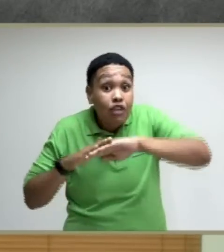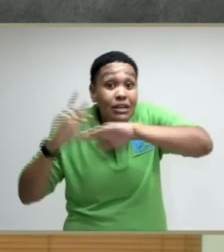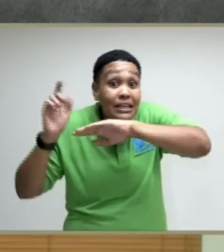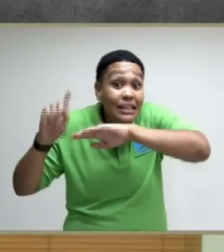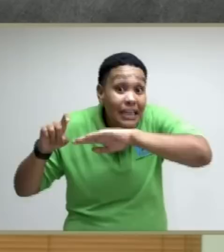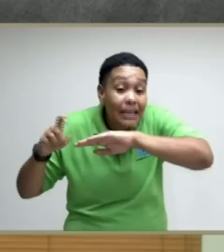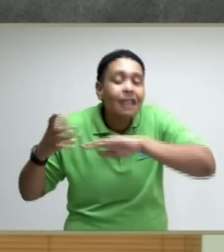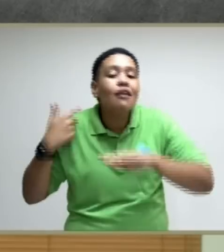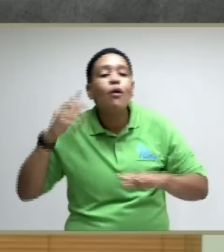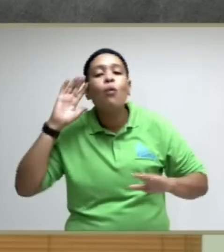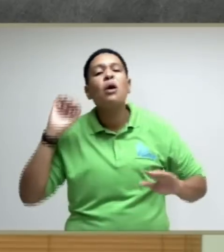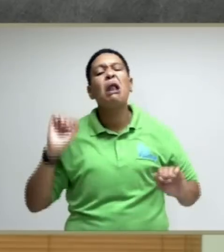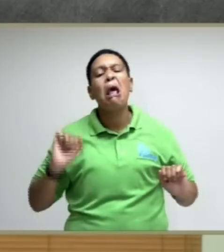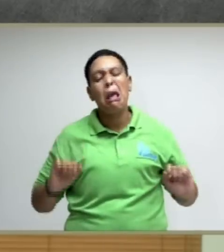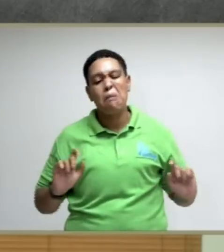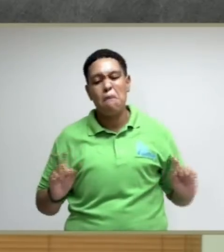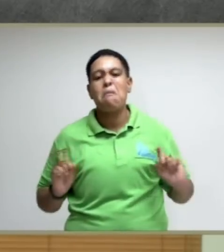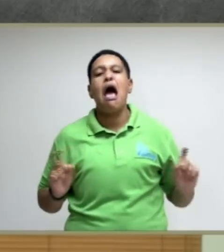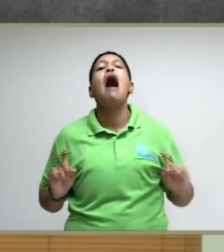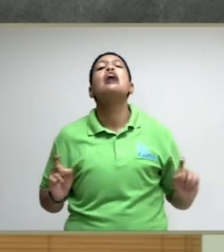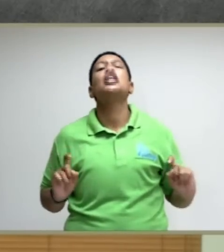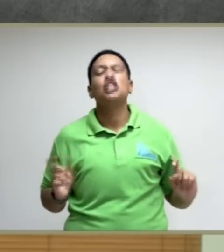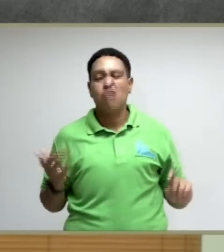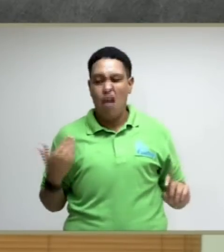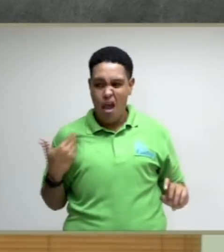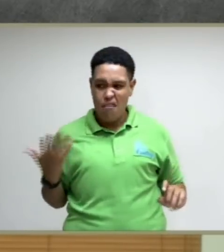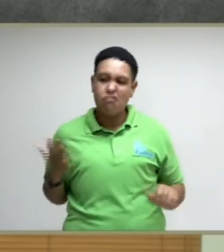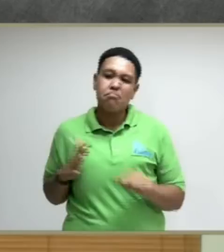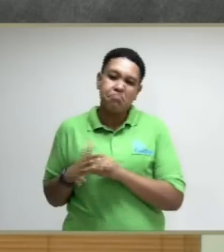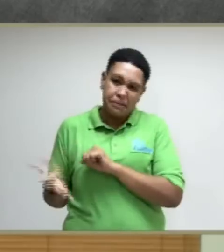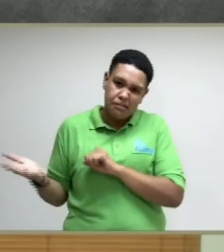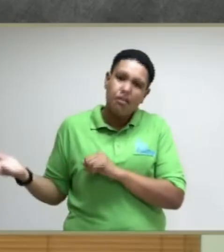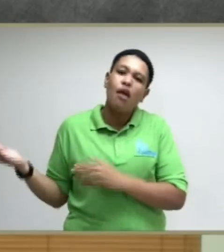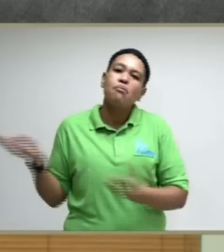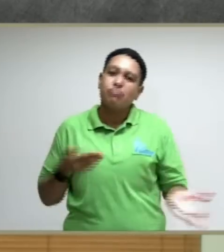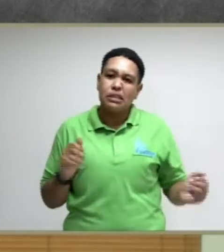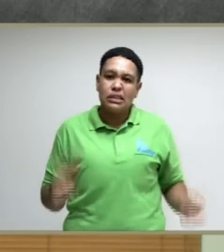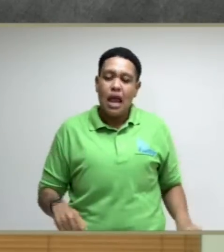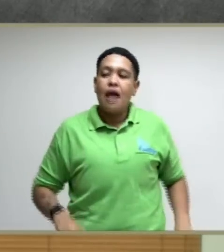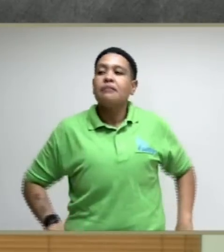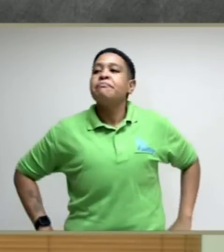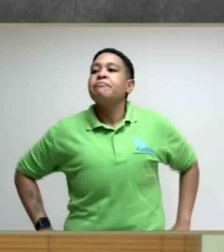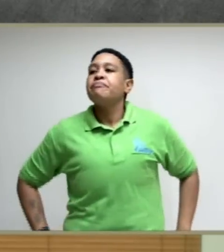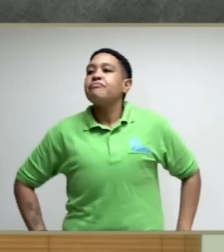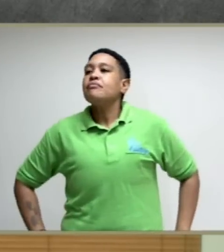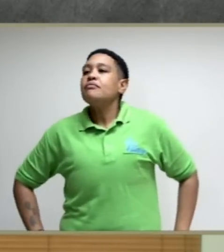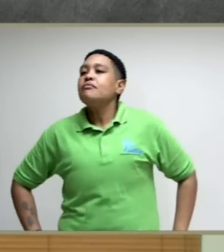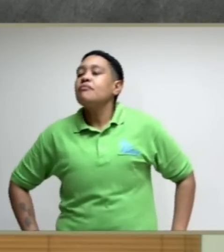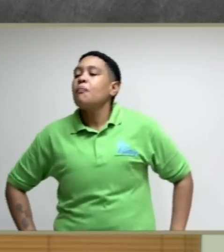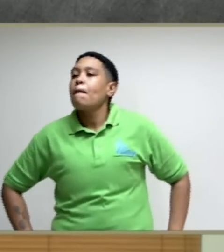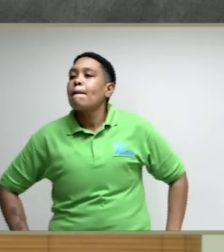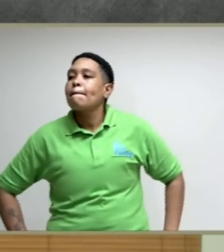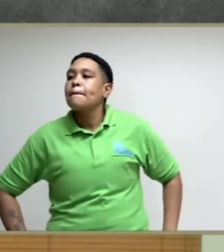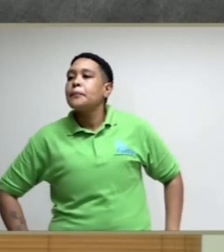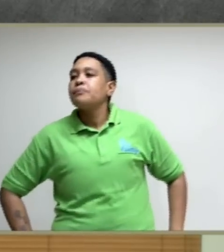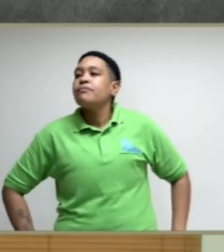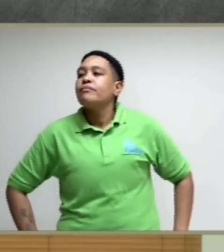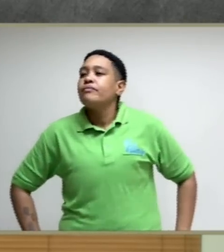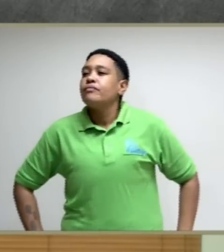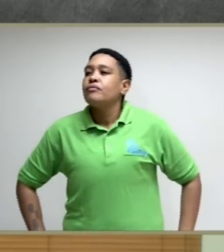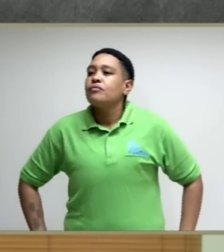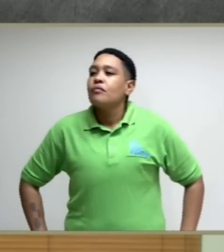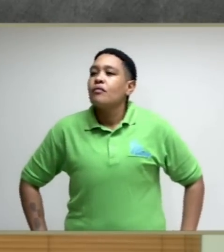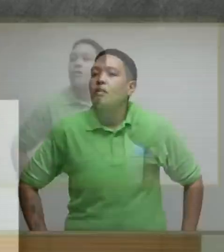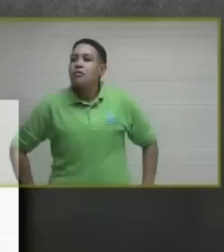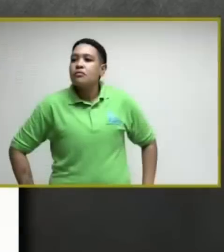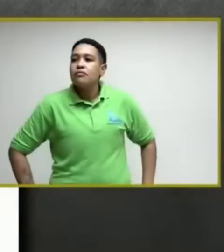we would be able to manage an additional number of cases. In terms of our staff, our nurses, at